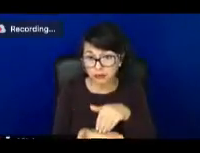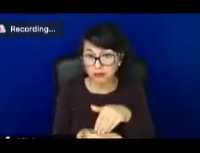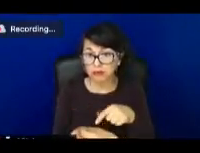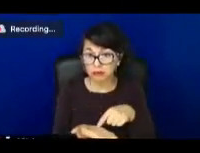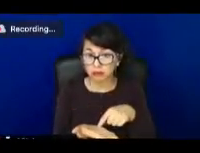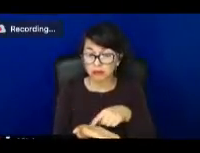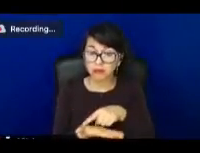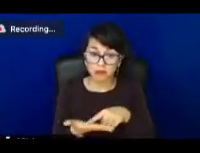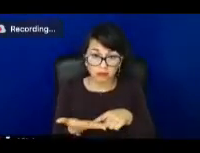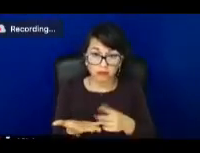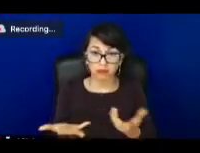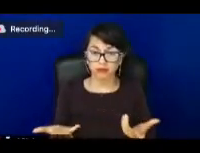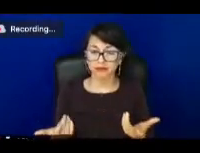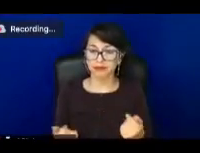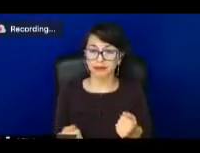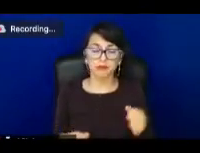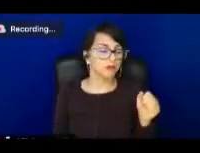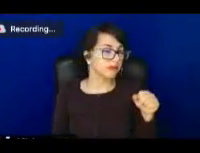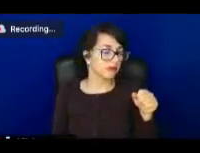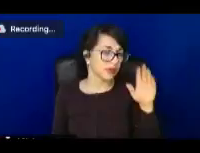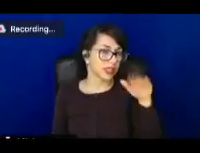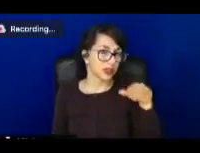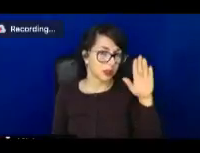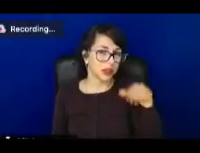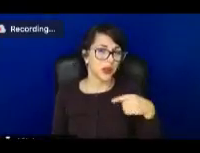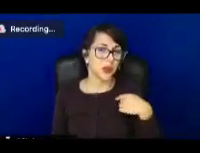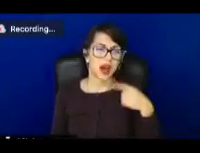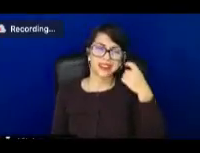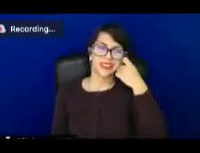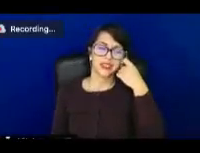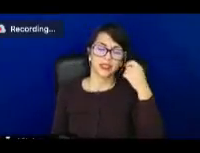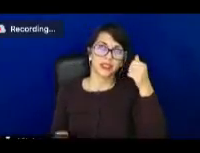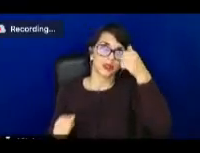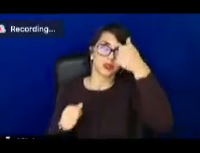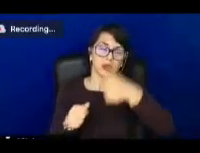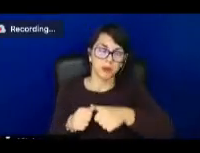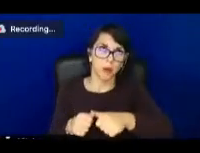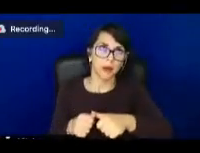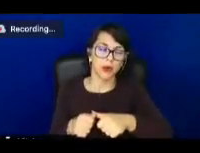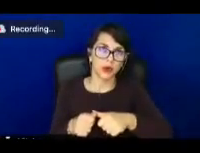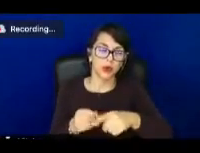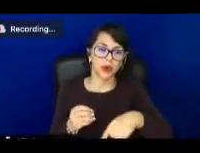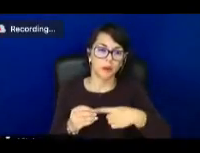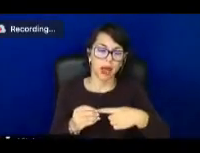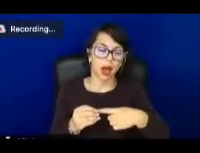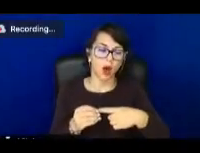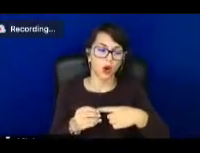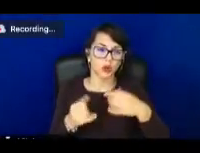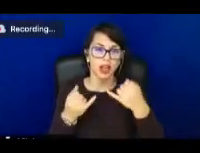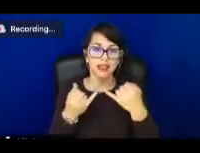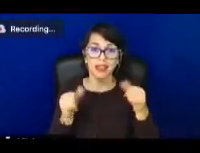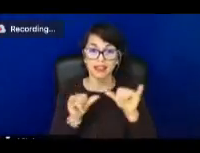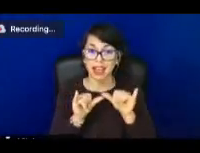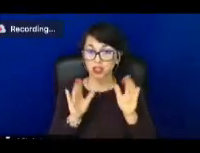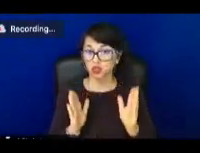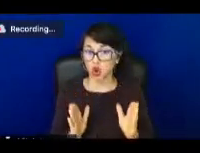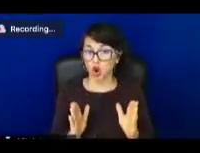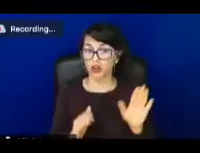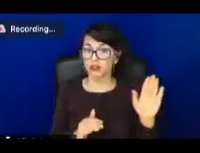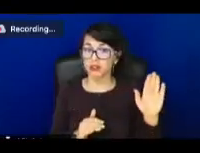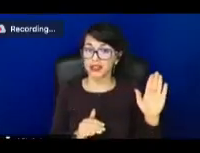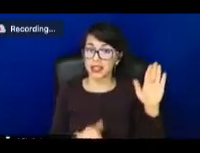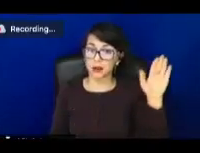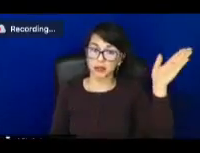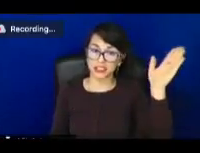Yeah, and I had, I just had remembered the line drawers presentation